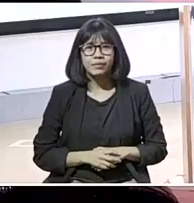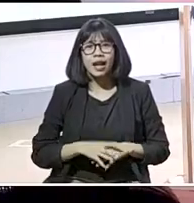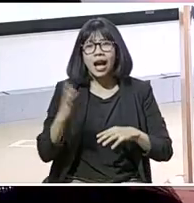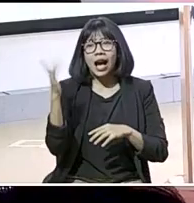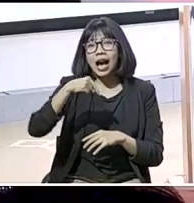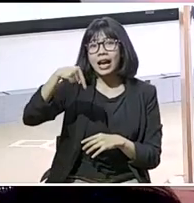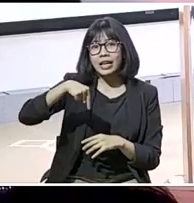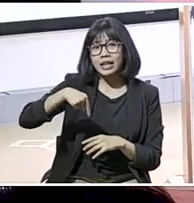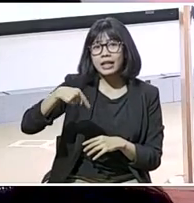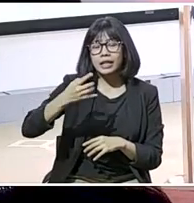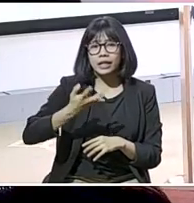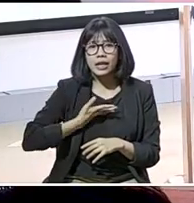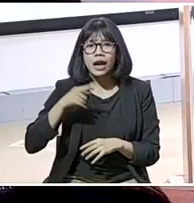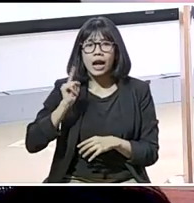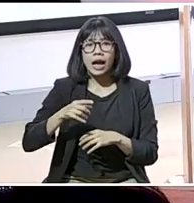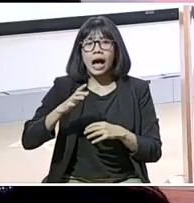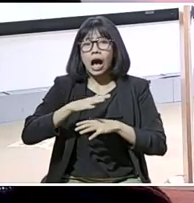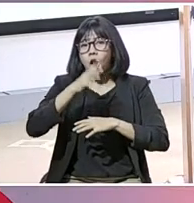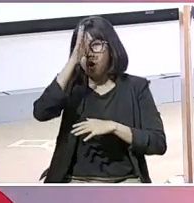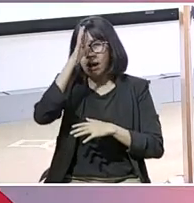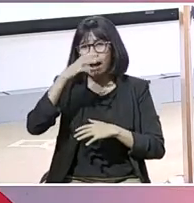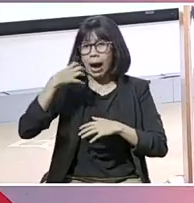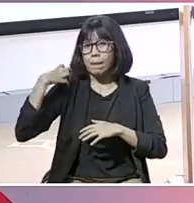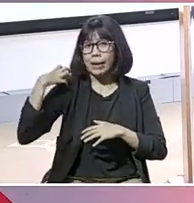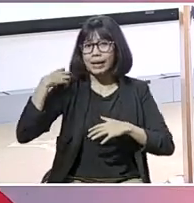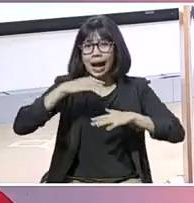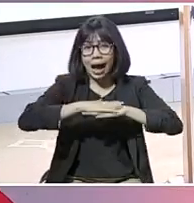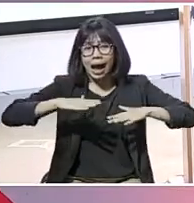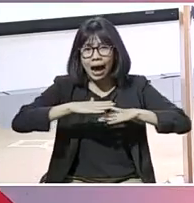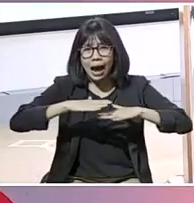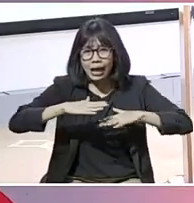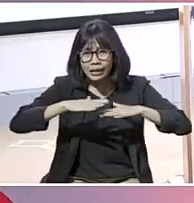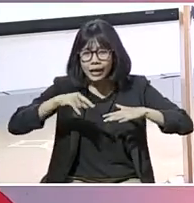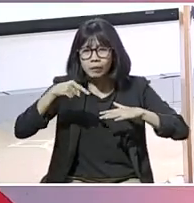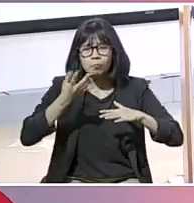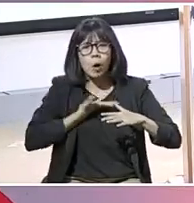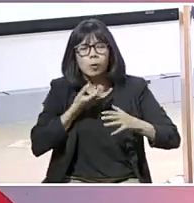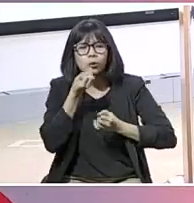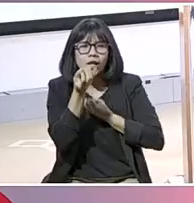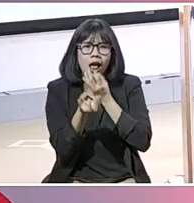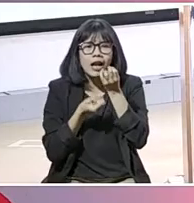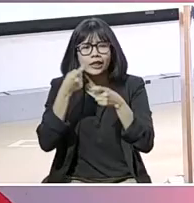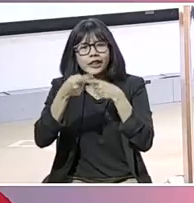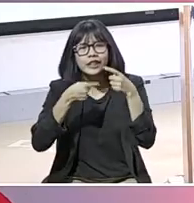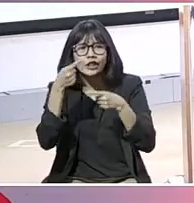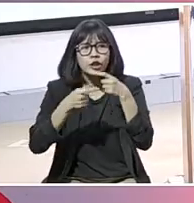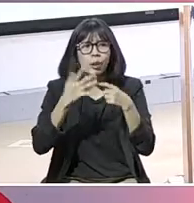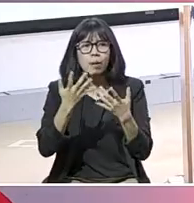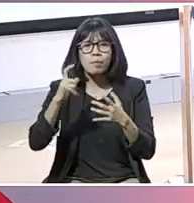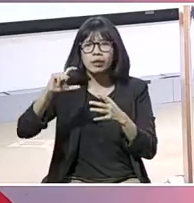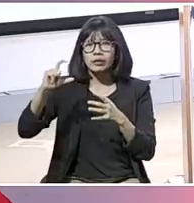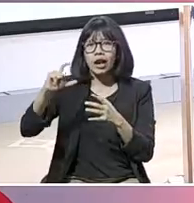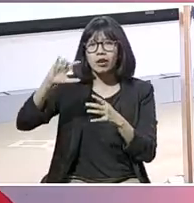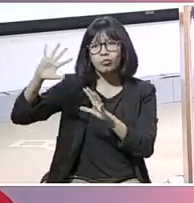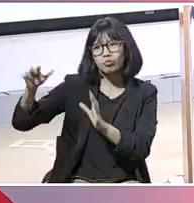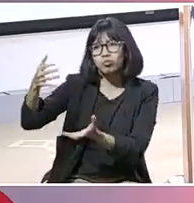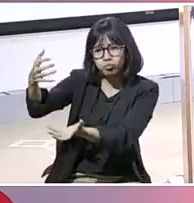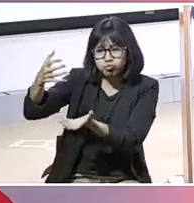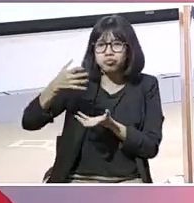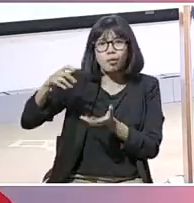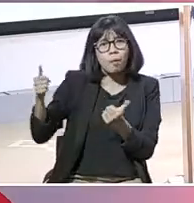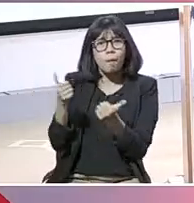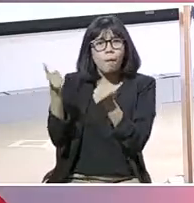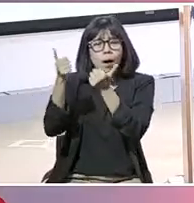Today, our American athletes will share their extraordinary stories of becoming champions both on and off the